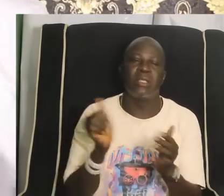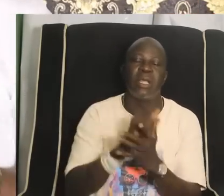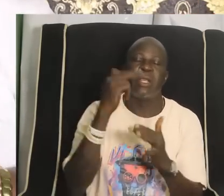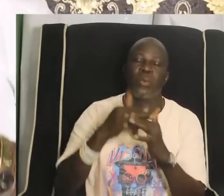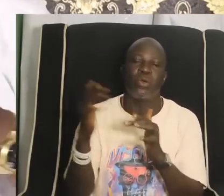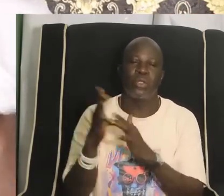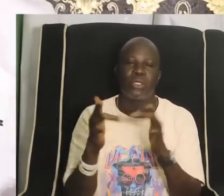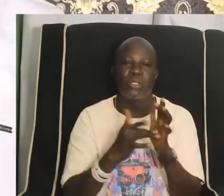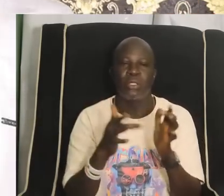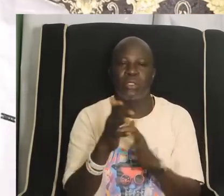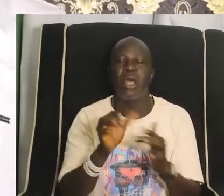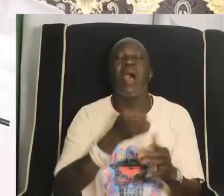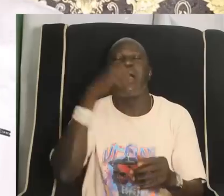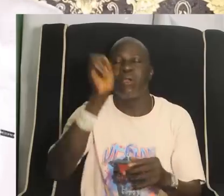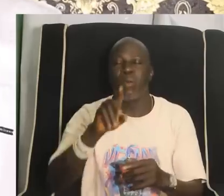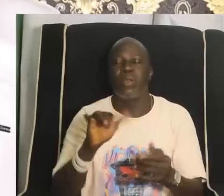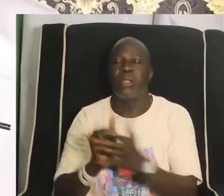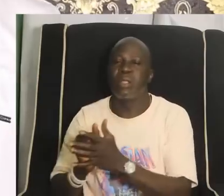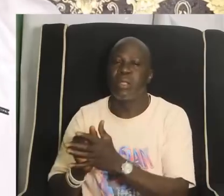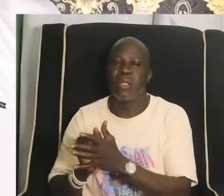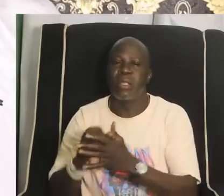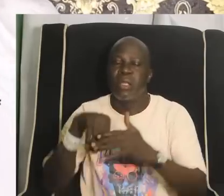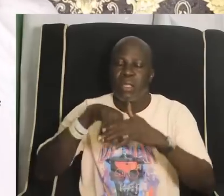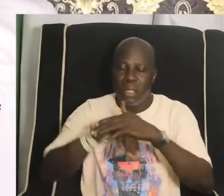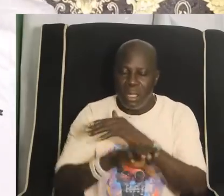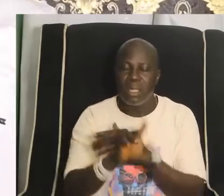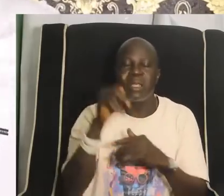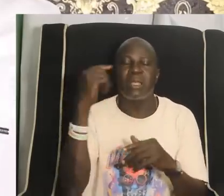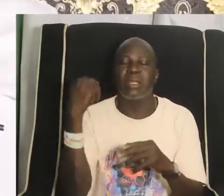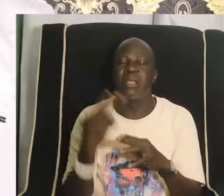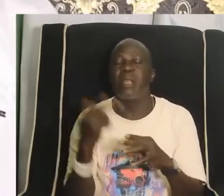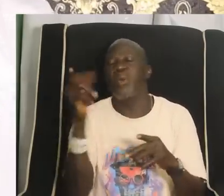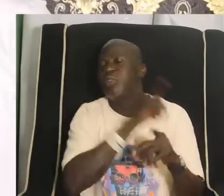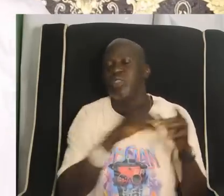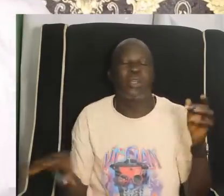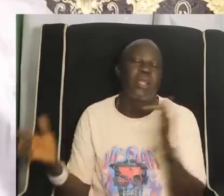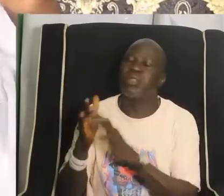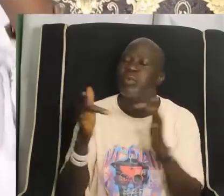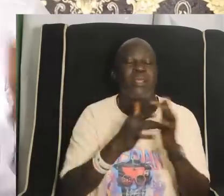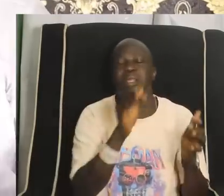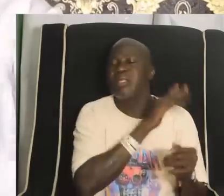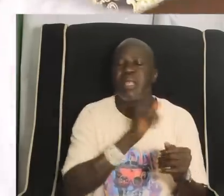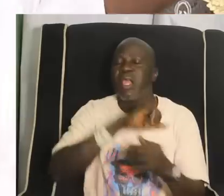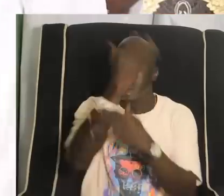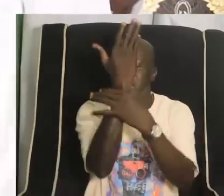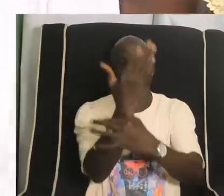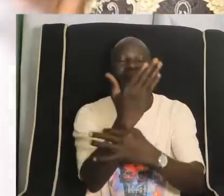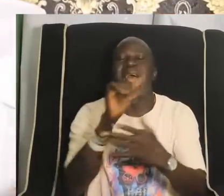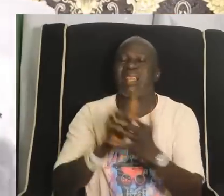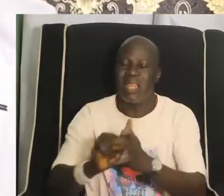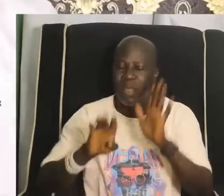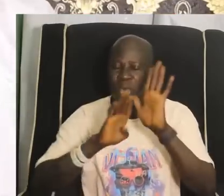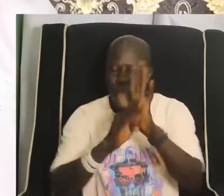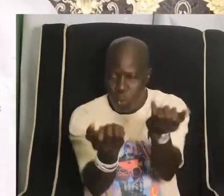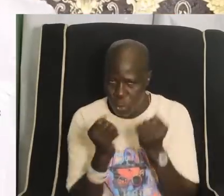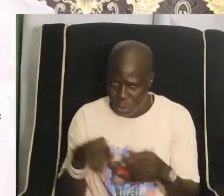In the name of Jesus, I decree. In the name of Jesus Christ of Nazareth. Oh, what only they attack will I